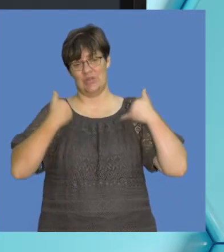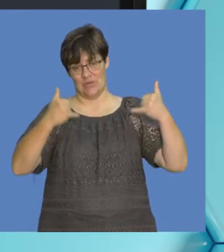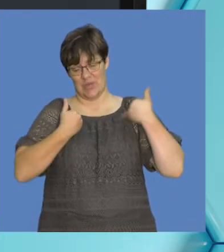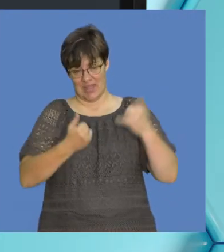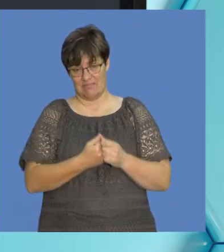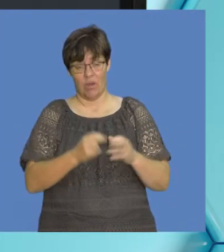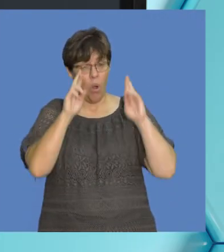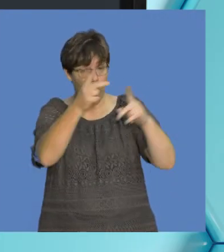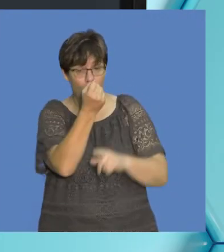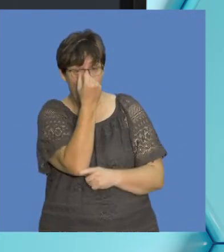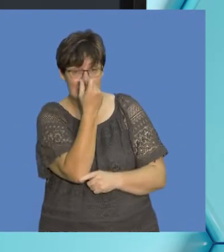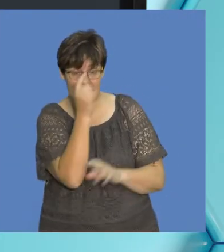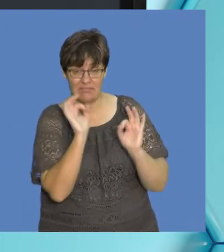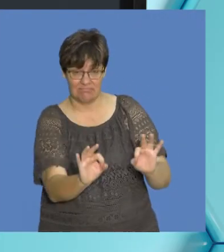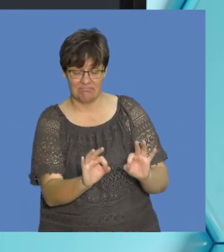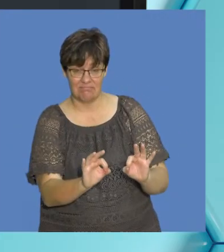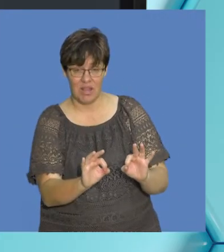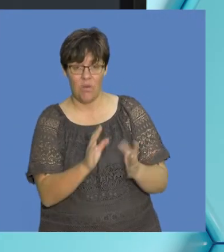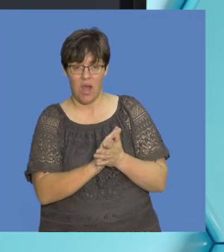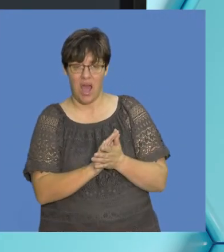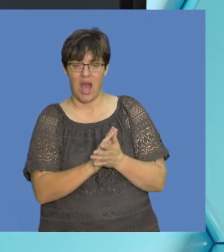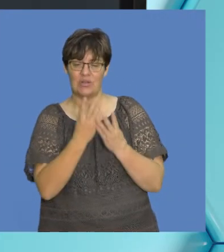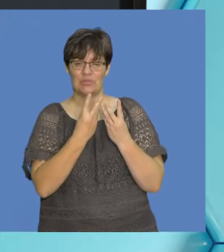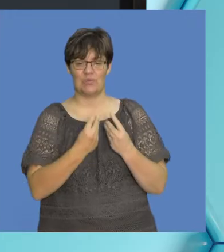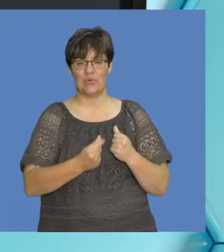hope you understand the lesson. We have had a smooth